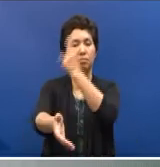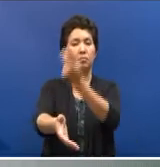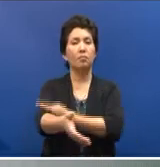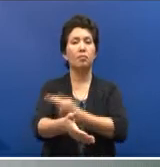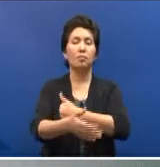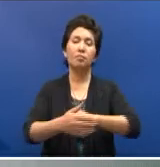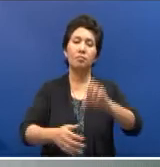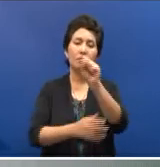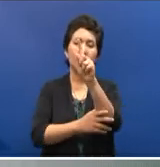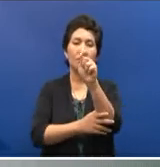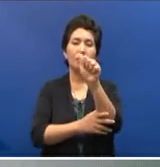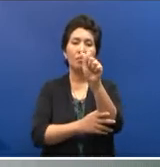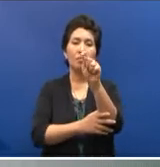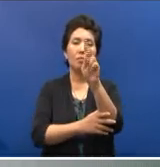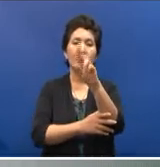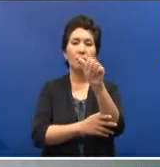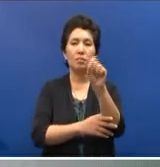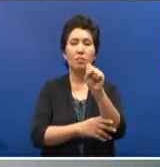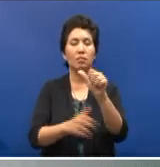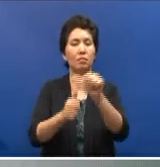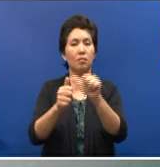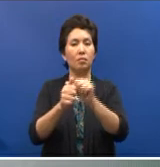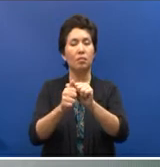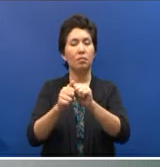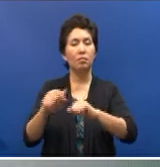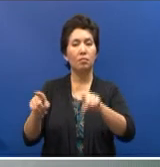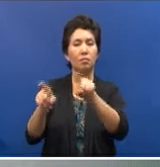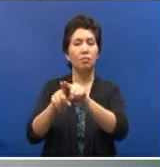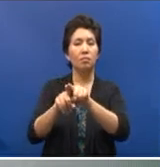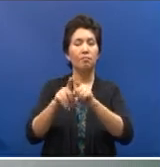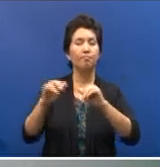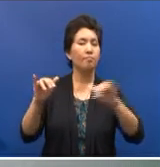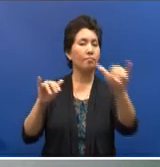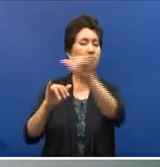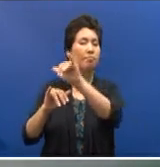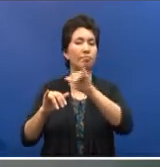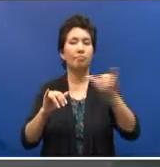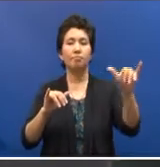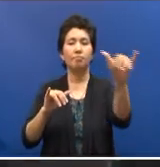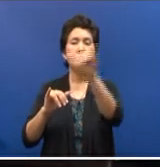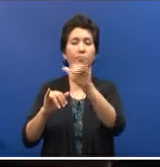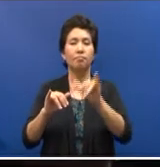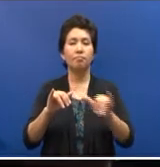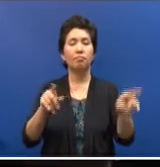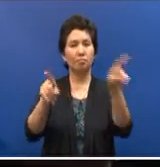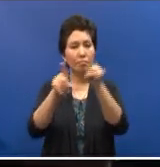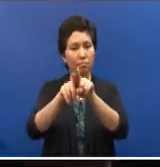and also status, meaning that everyone is considered as equal. Okay, as